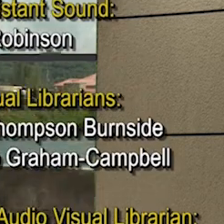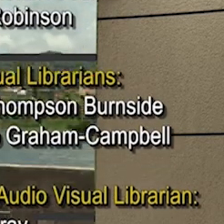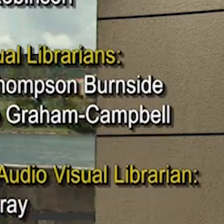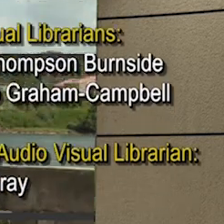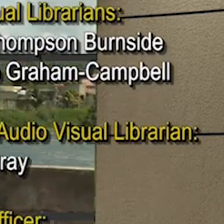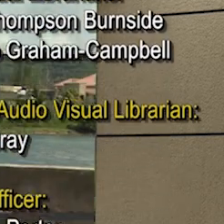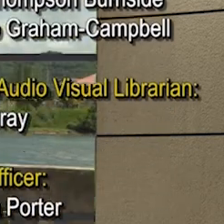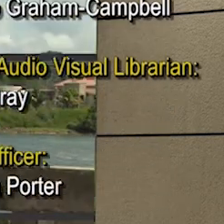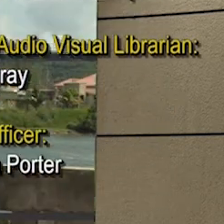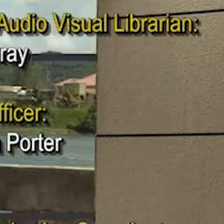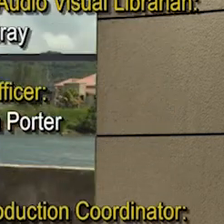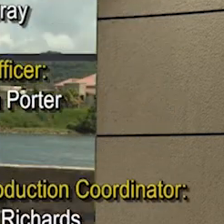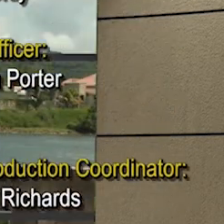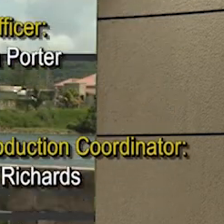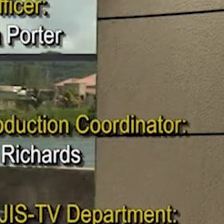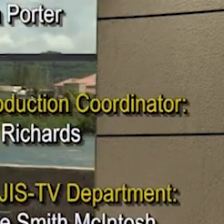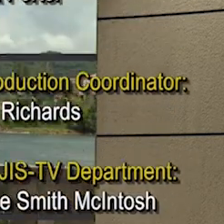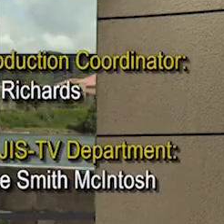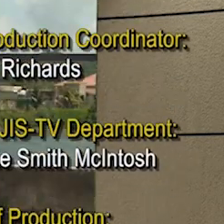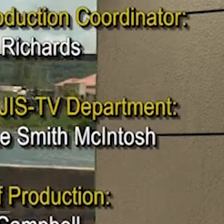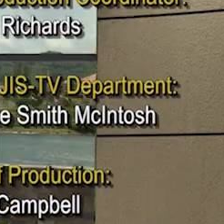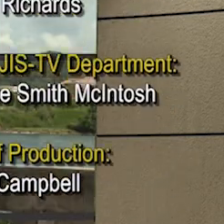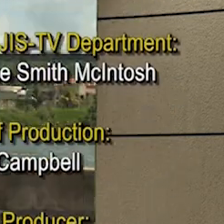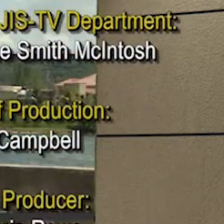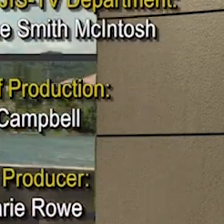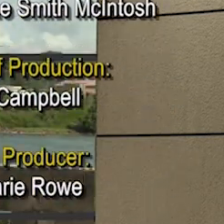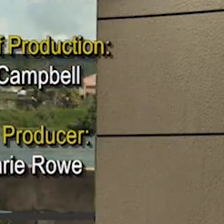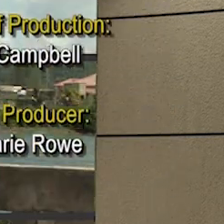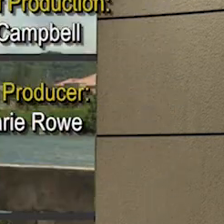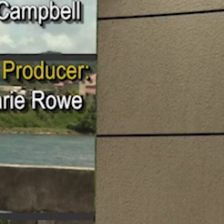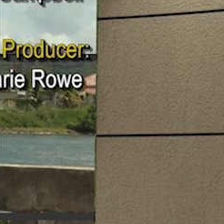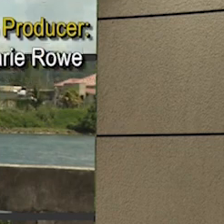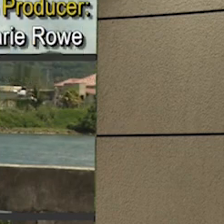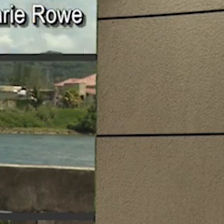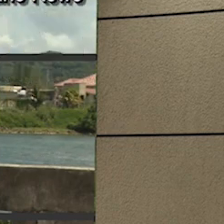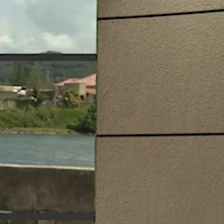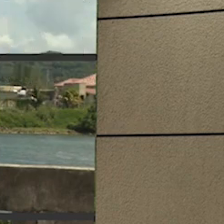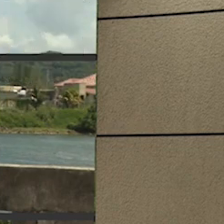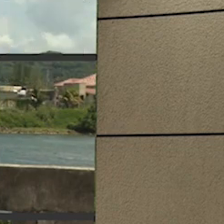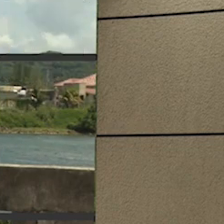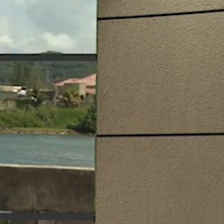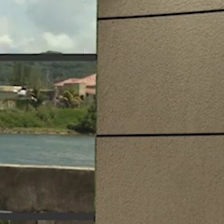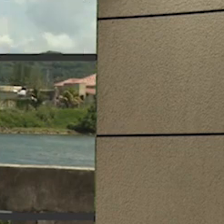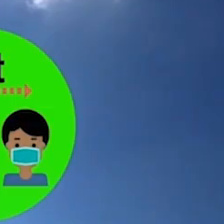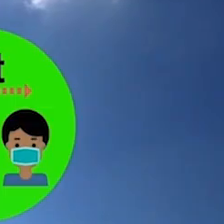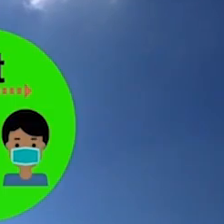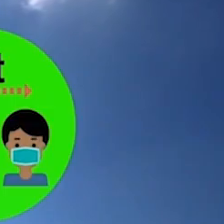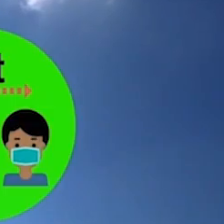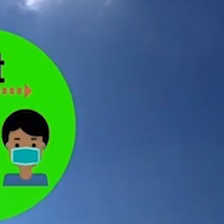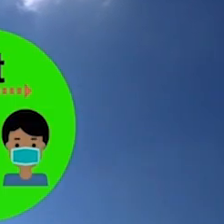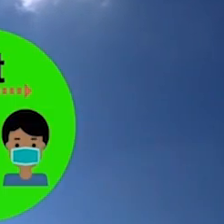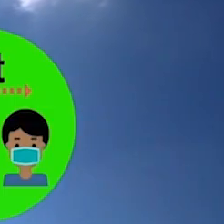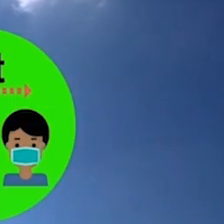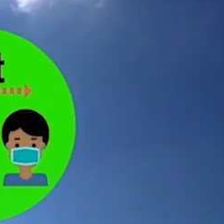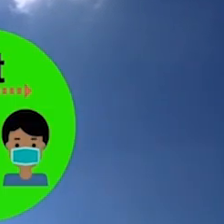Twitter pages. From all of us here, enjoy the rest of the evening. And I'm Theodore Henry. See you soon.